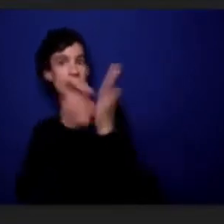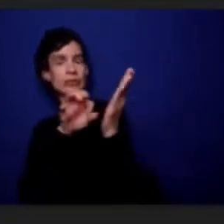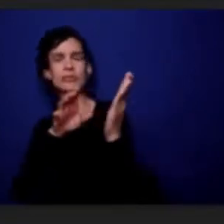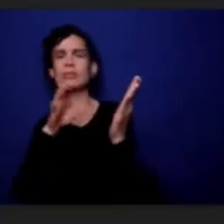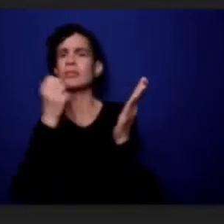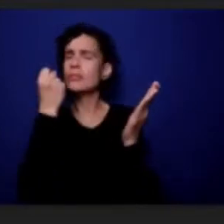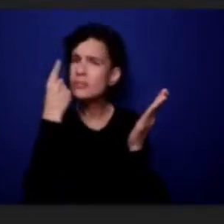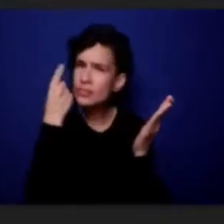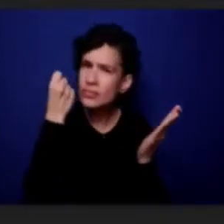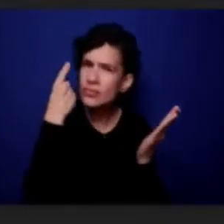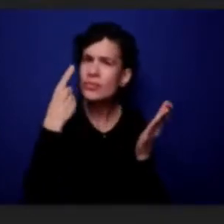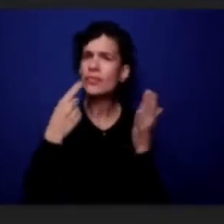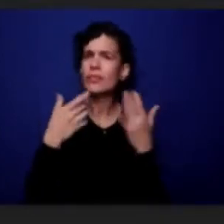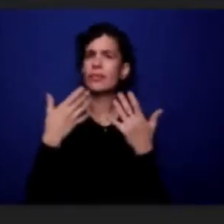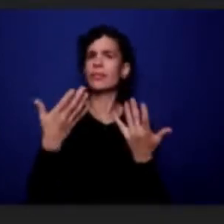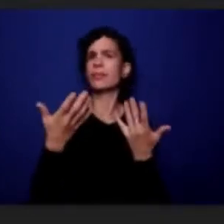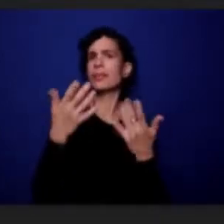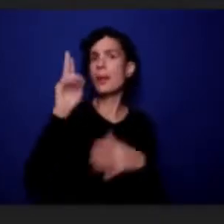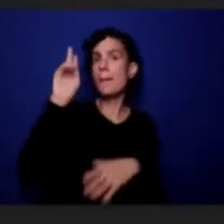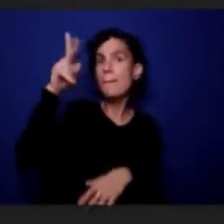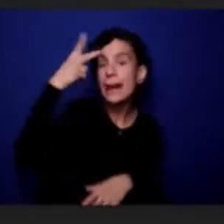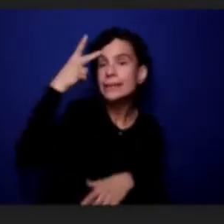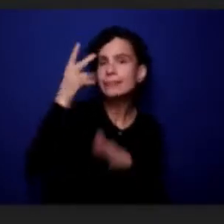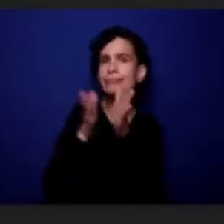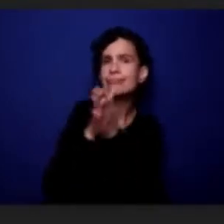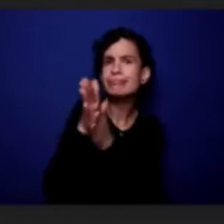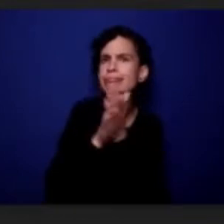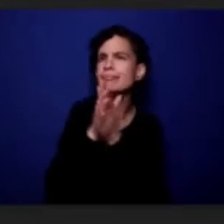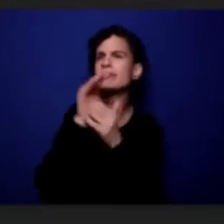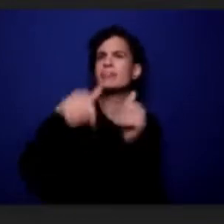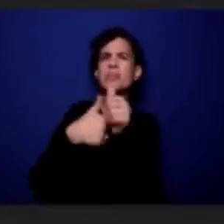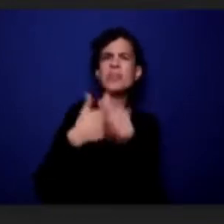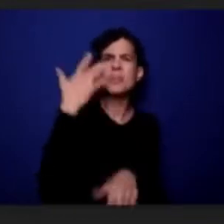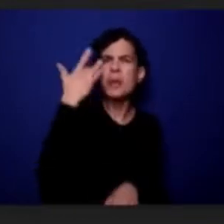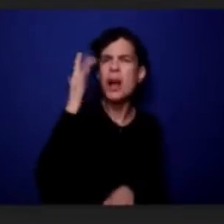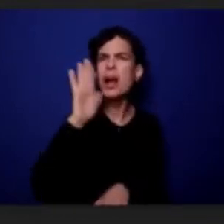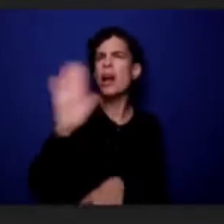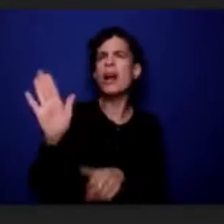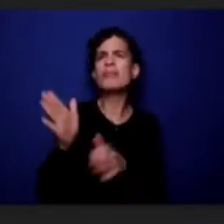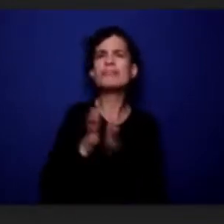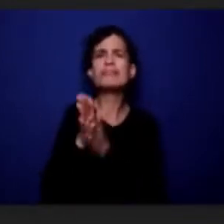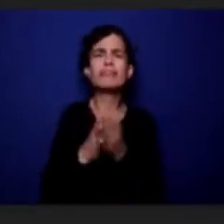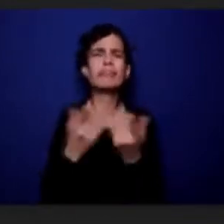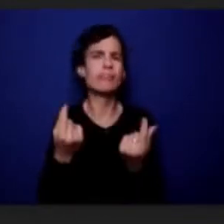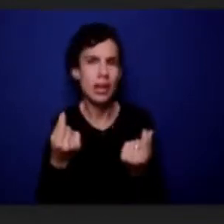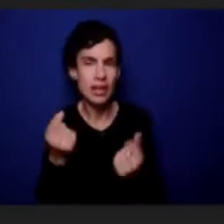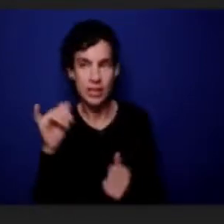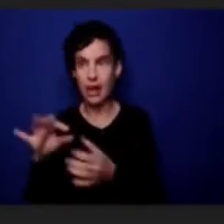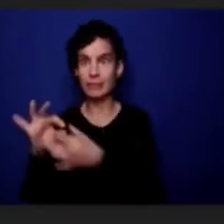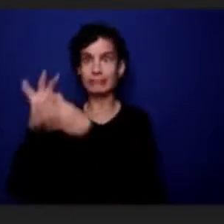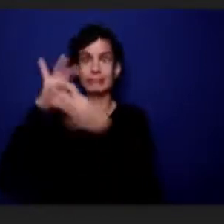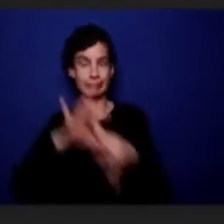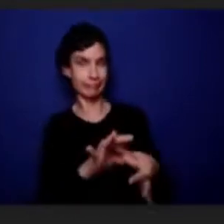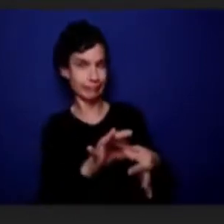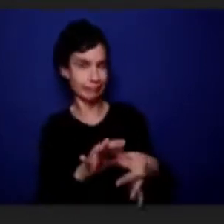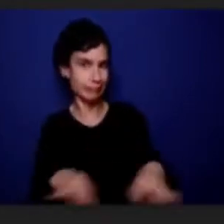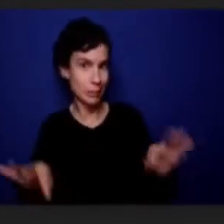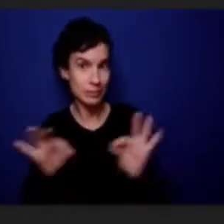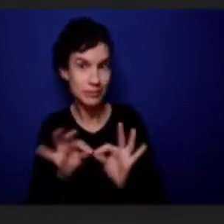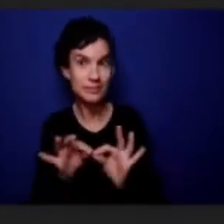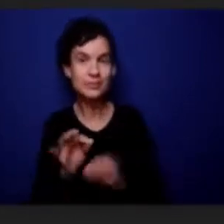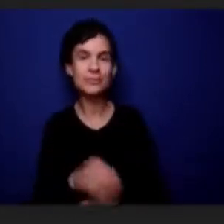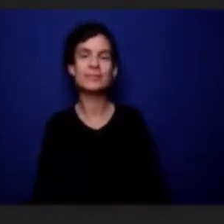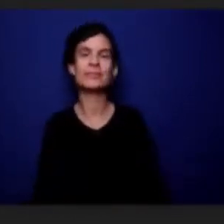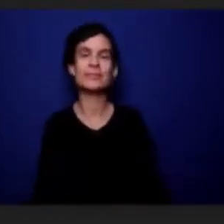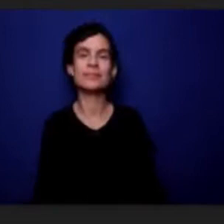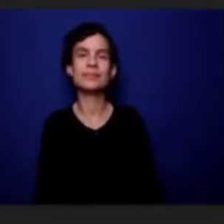display. Like the fact that it wasn't just a portrait, but it had some sort of external purpose, a